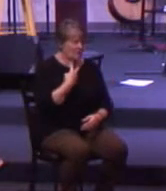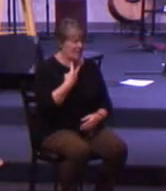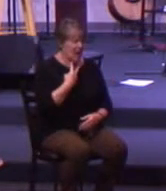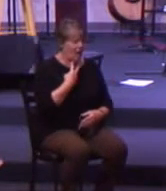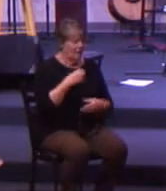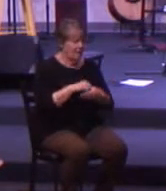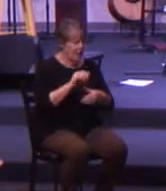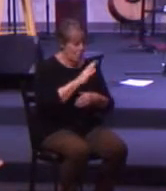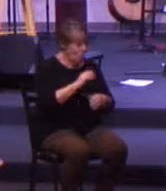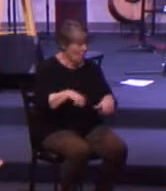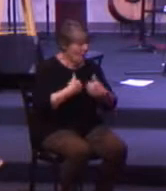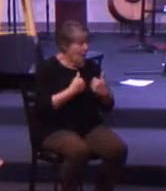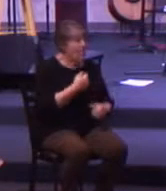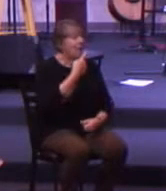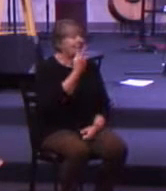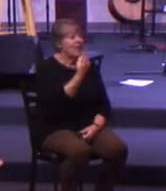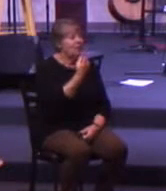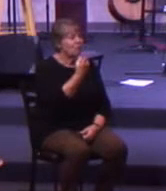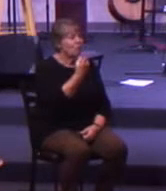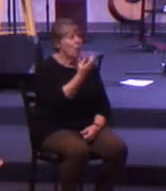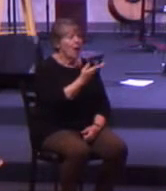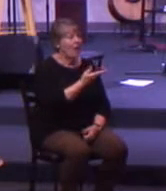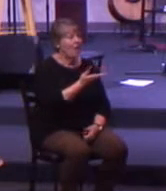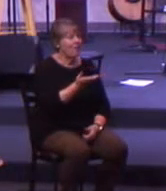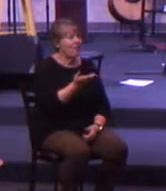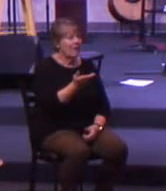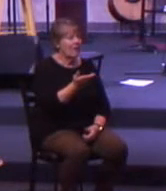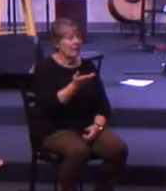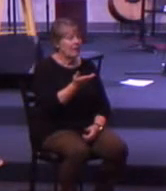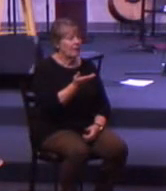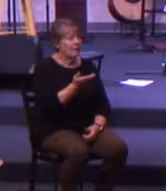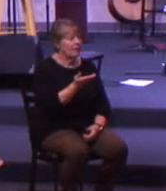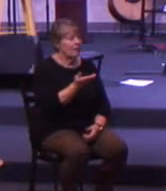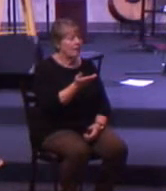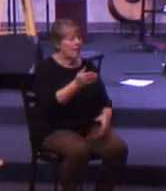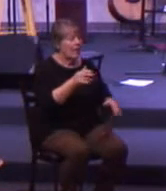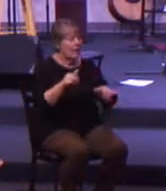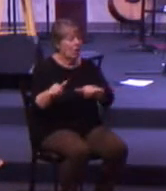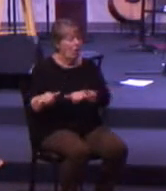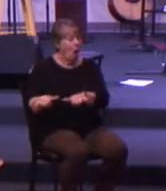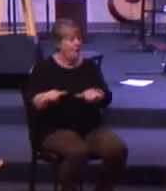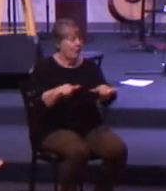there's one common denominator to every single one of them.